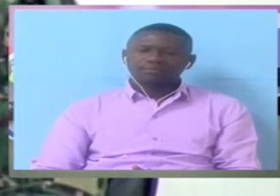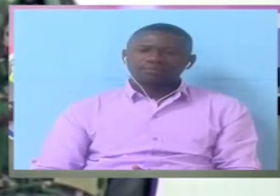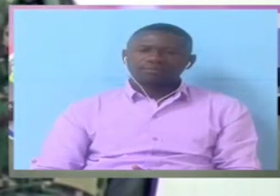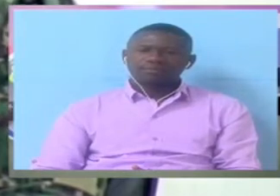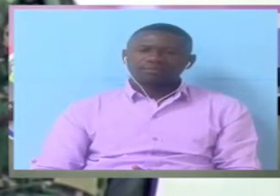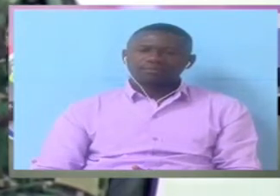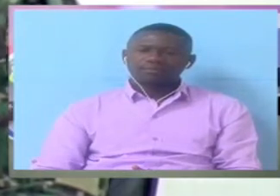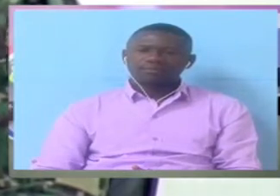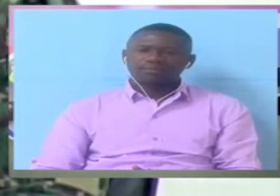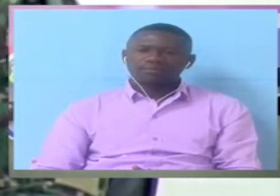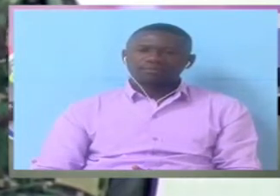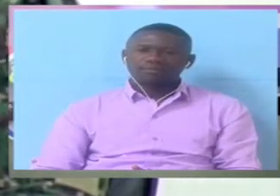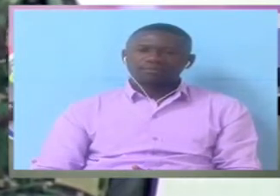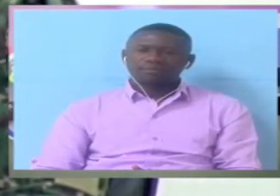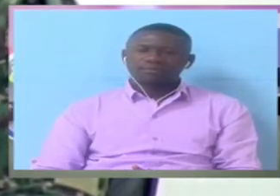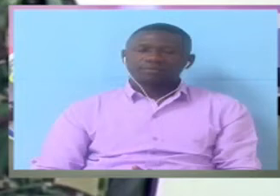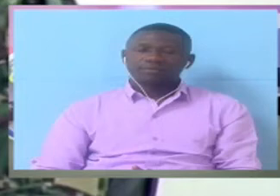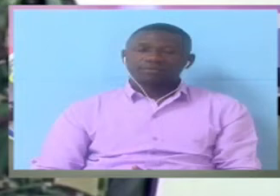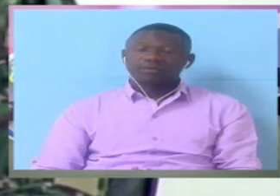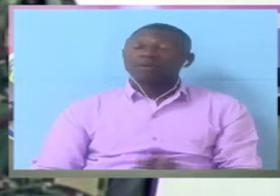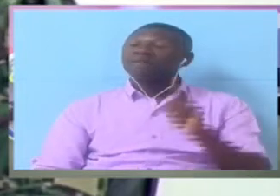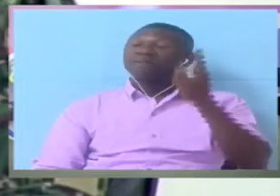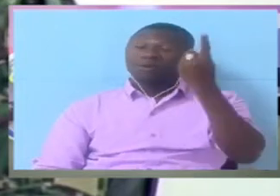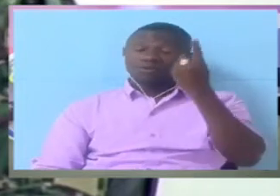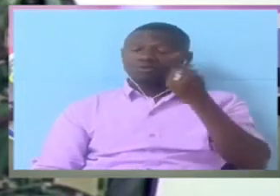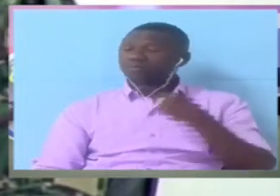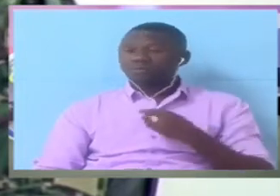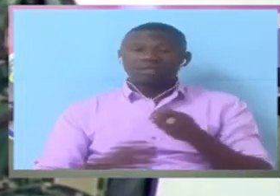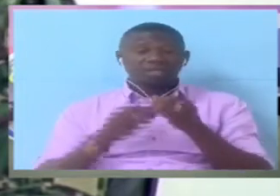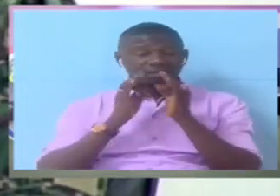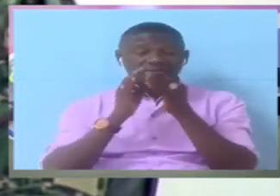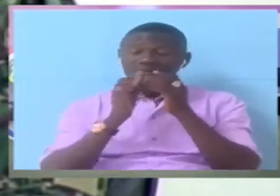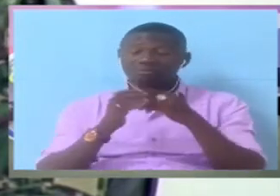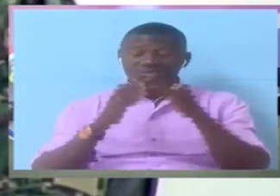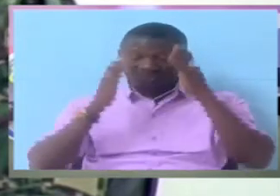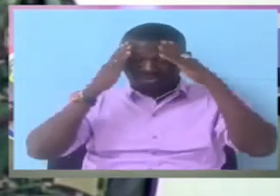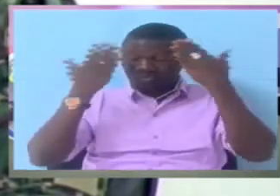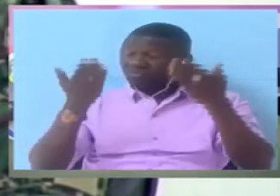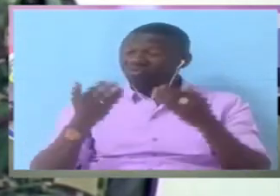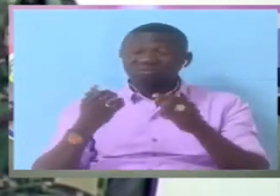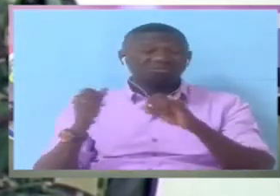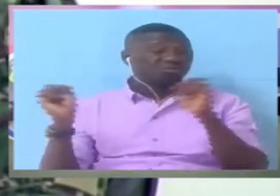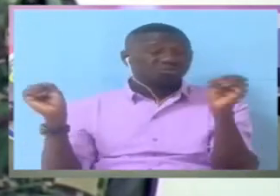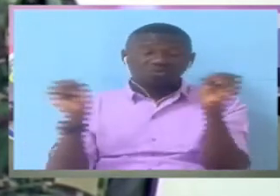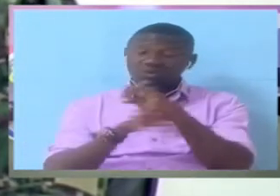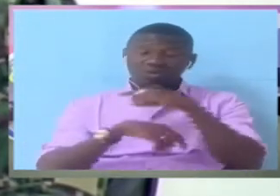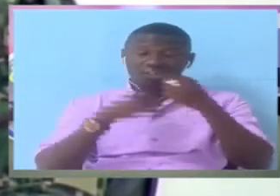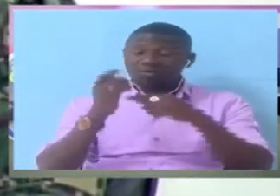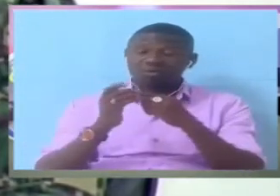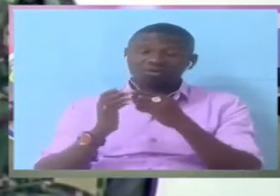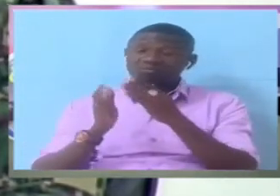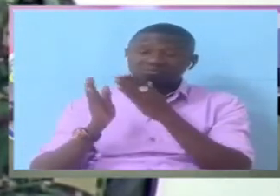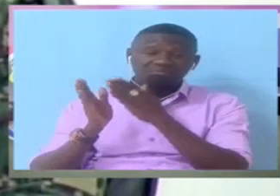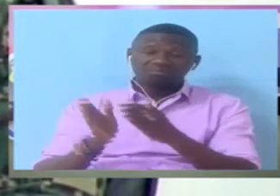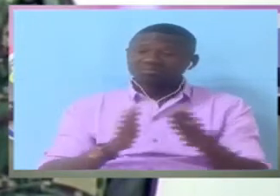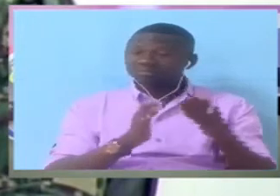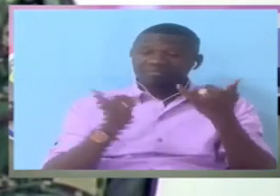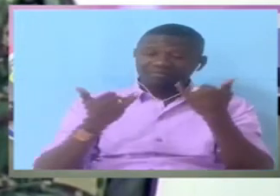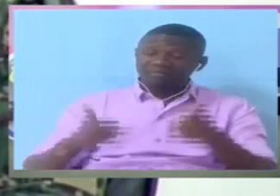Initially, I told them that I don't know anything about the coup. Follow on ko man fello nyin coup de da nyindo. You know, and